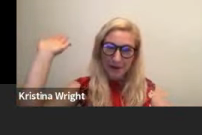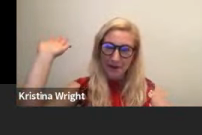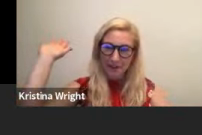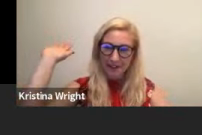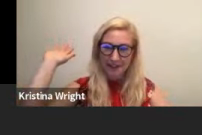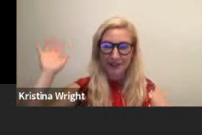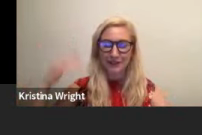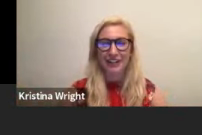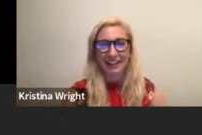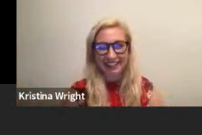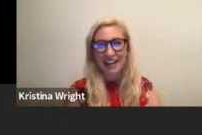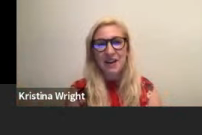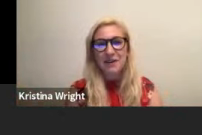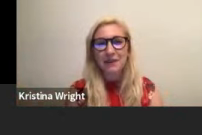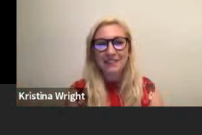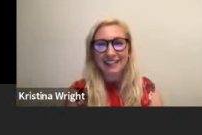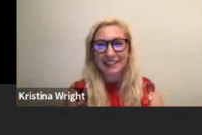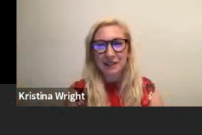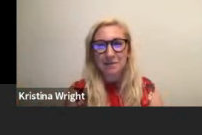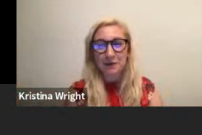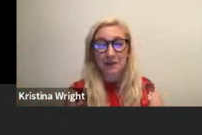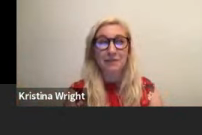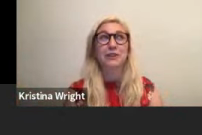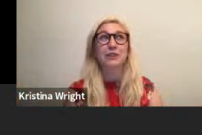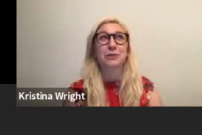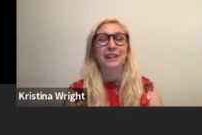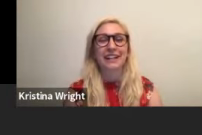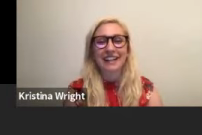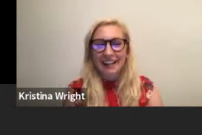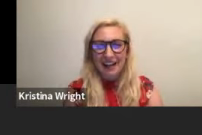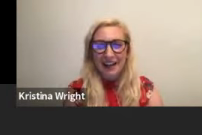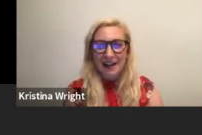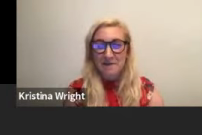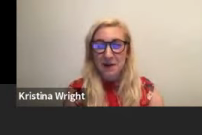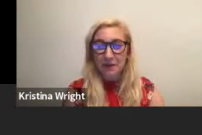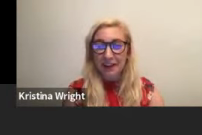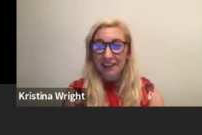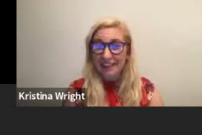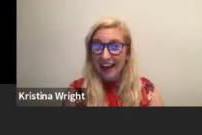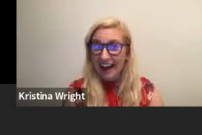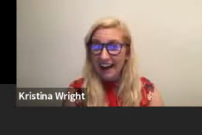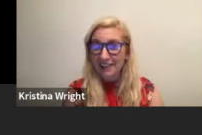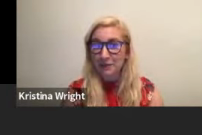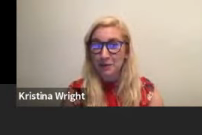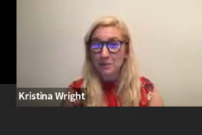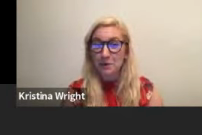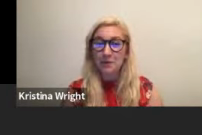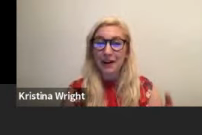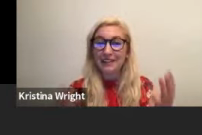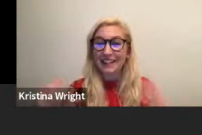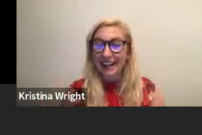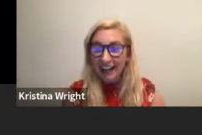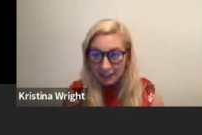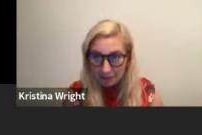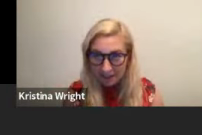and go over to Shraddha's website to see more for sure. With